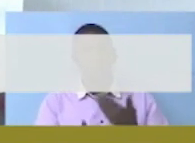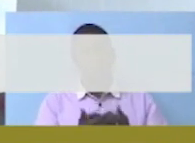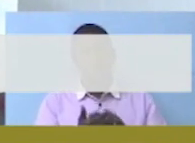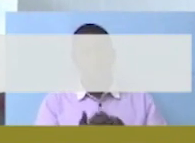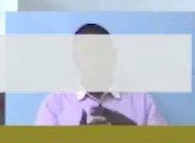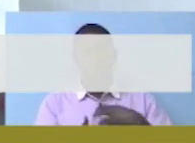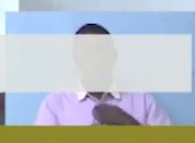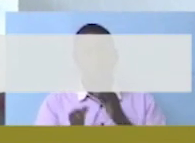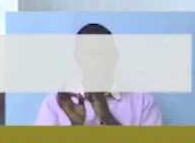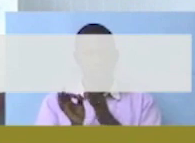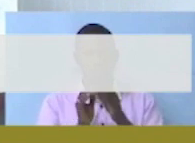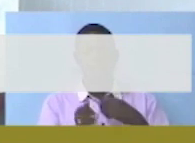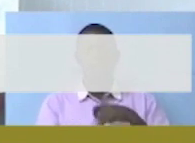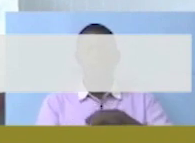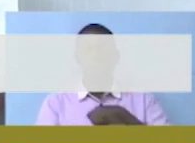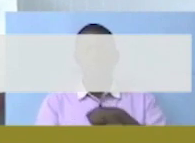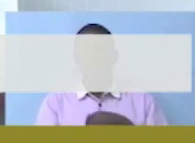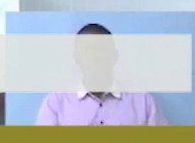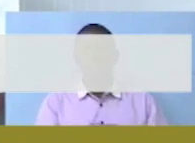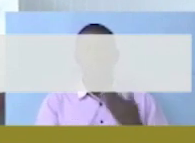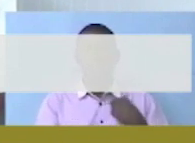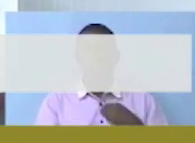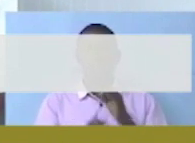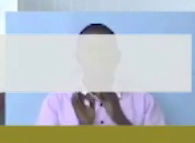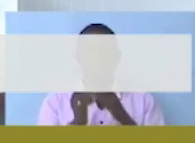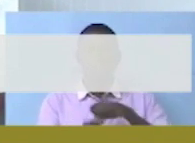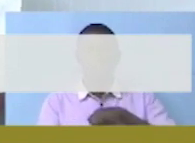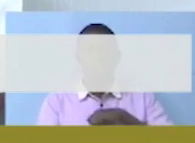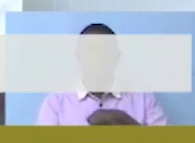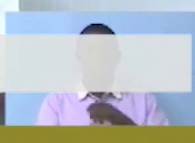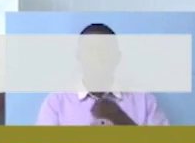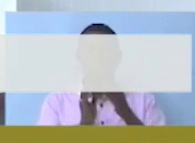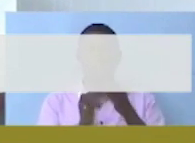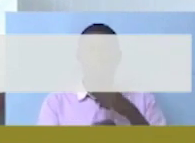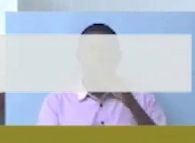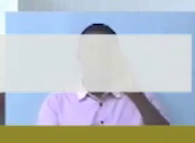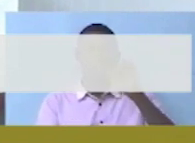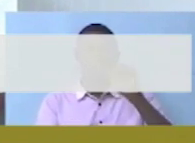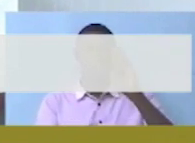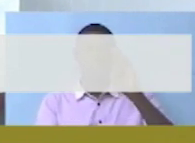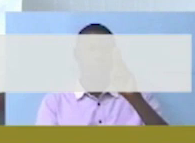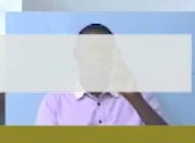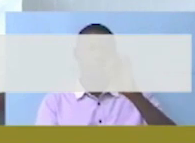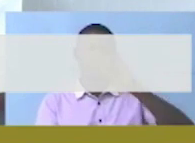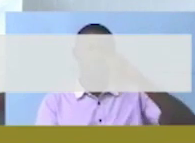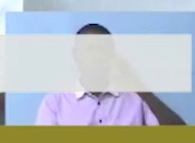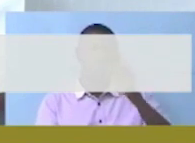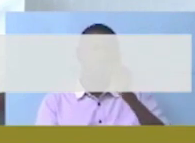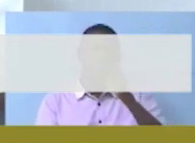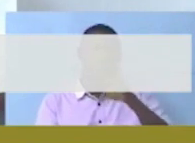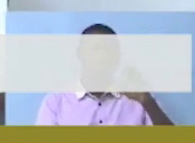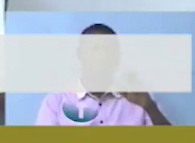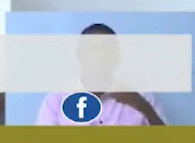January 2003, he was deployed at the Karaba station as commissioner, and in July 2003, he was dismissed. He